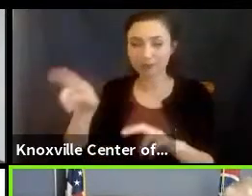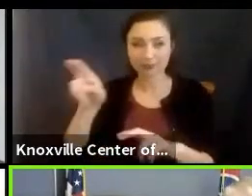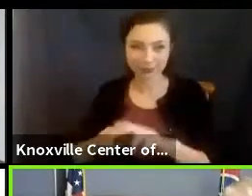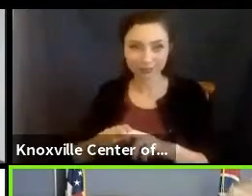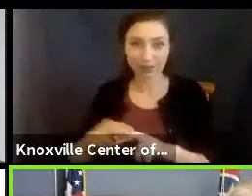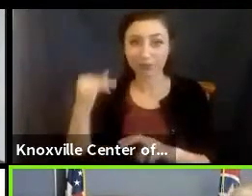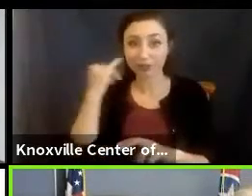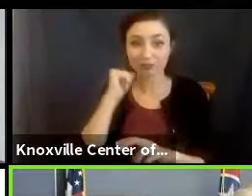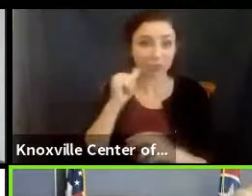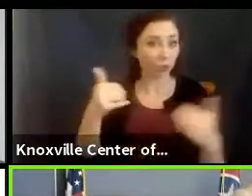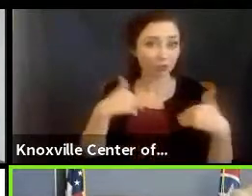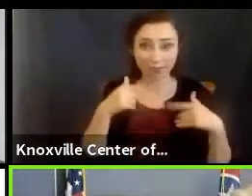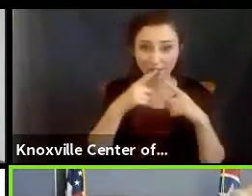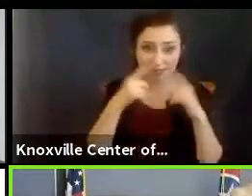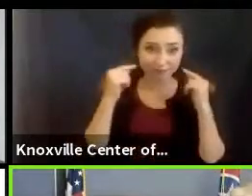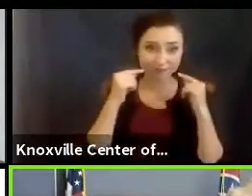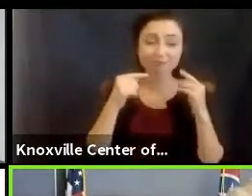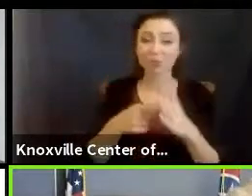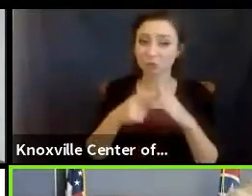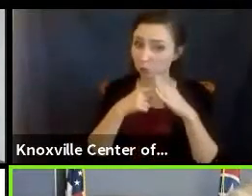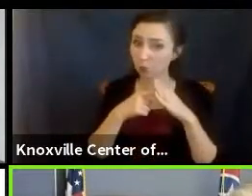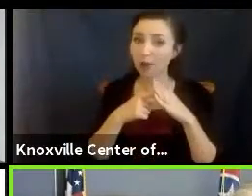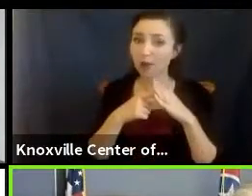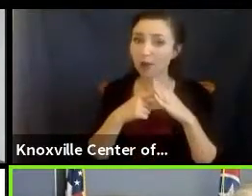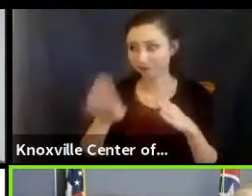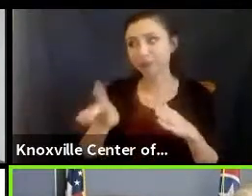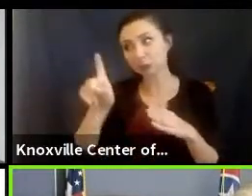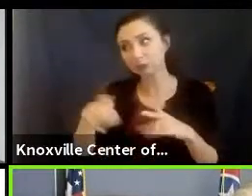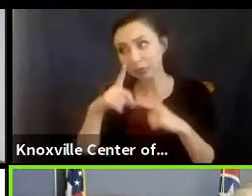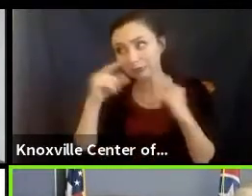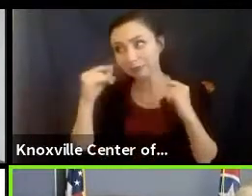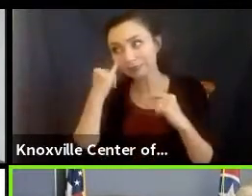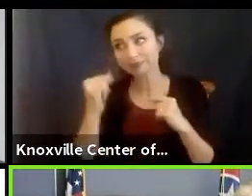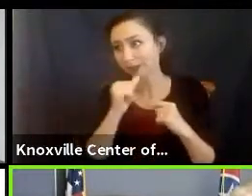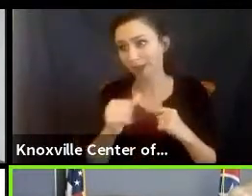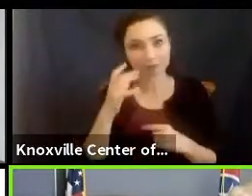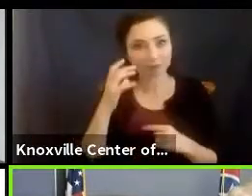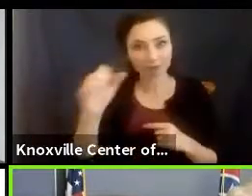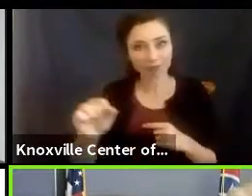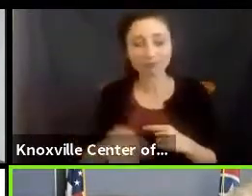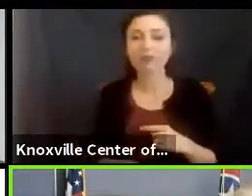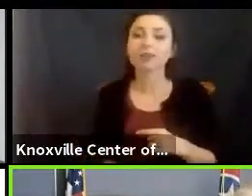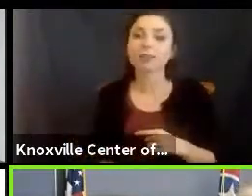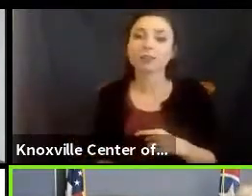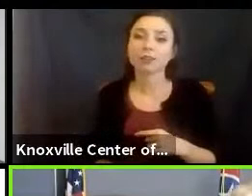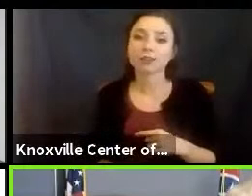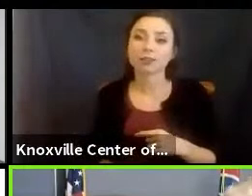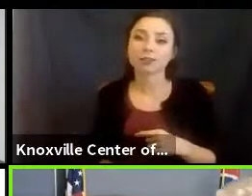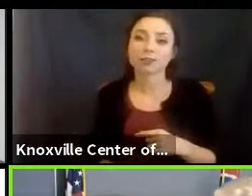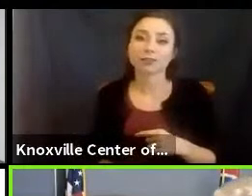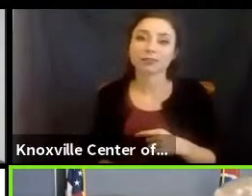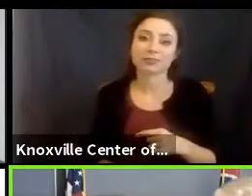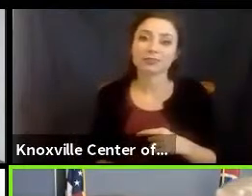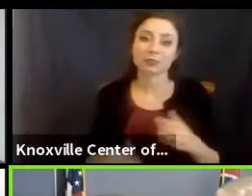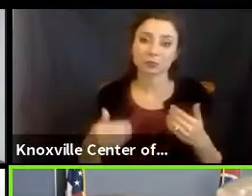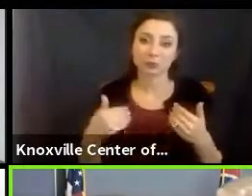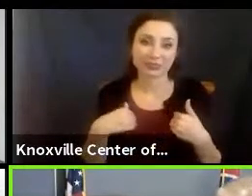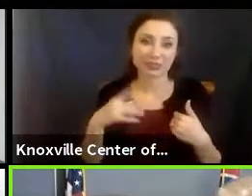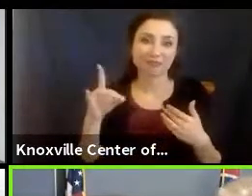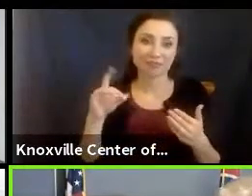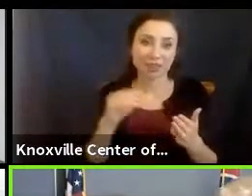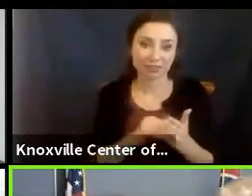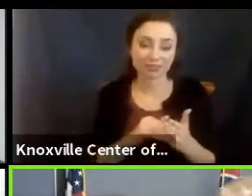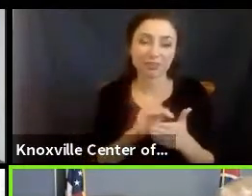to wear a mask. If they don't want to, they're asked to leave. This gentleman's name is Nathan Queen. His mortgage is $8,000 a month. He